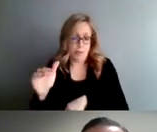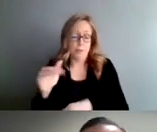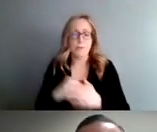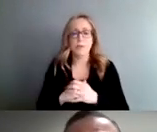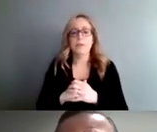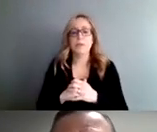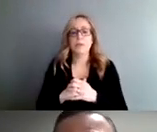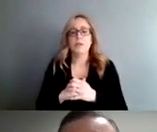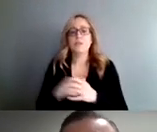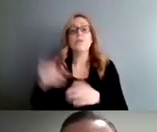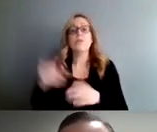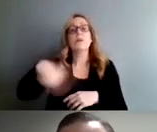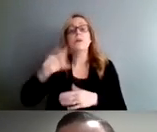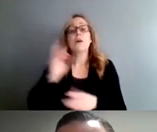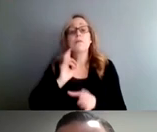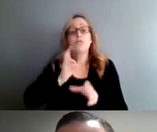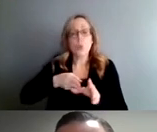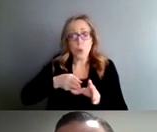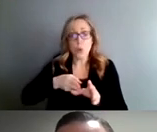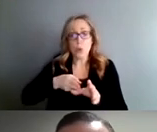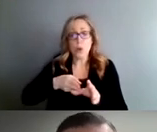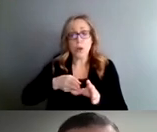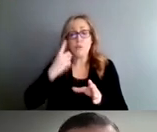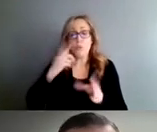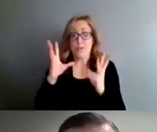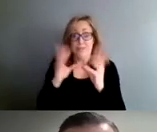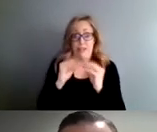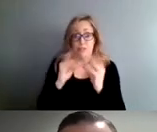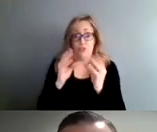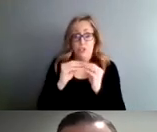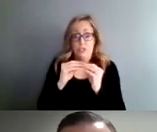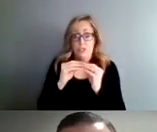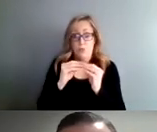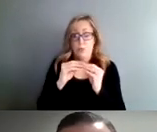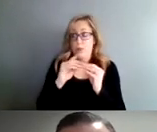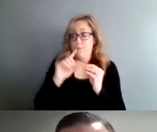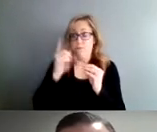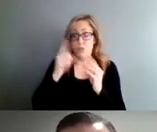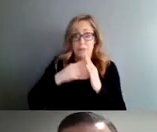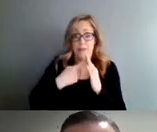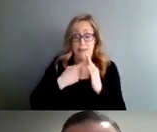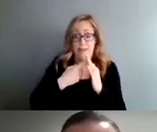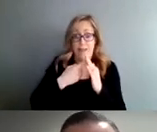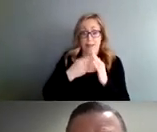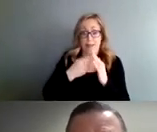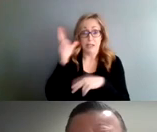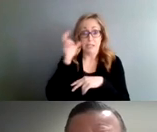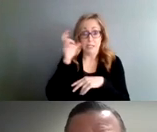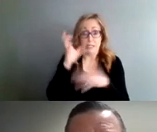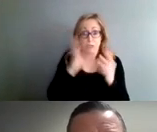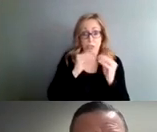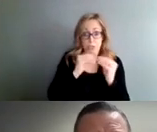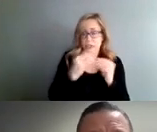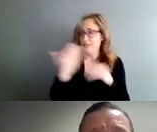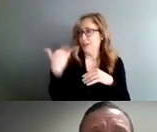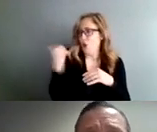So for those of you that joined us for these sessions when we first began them back in